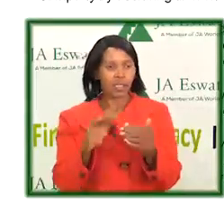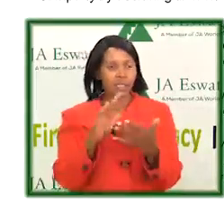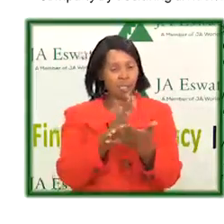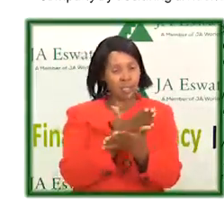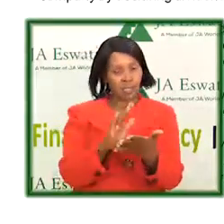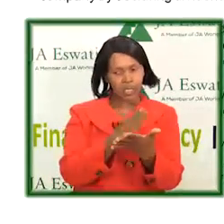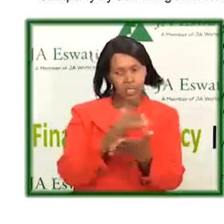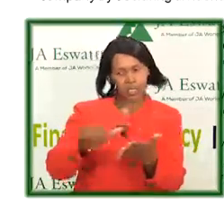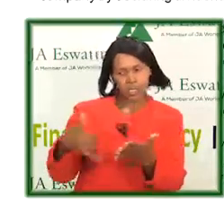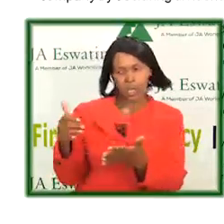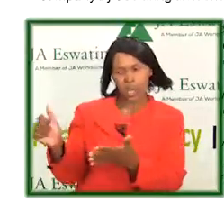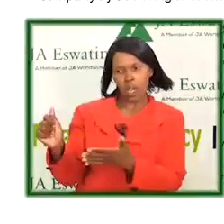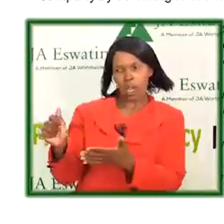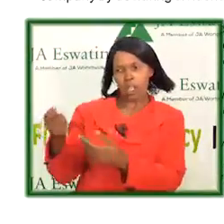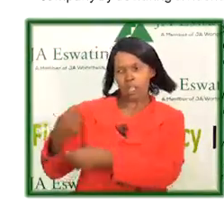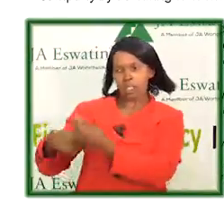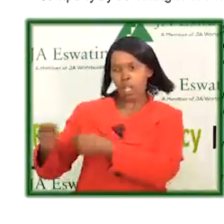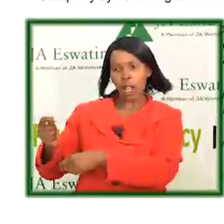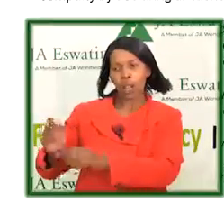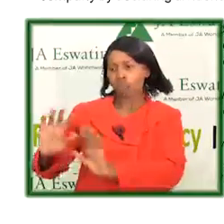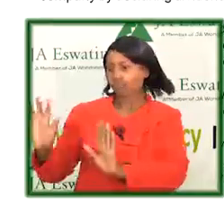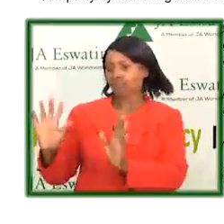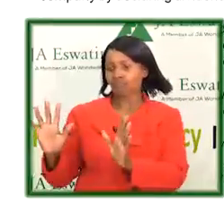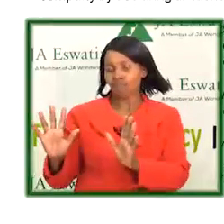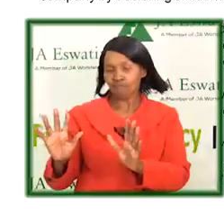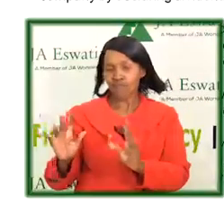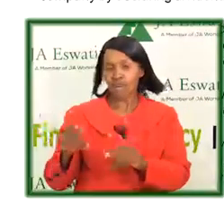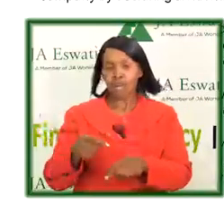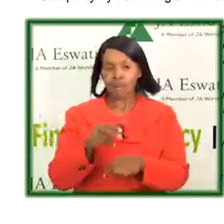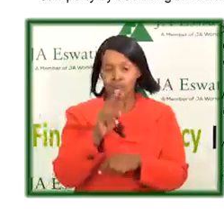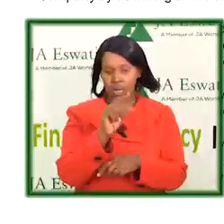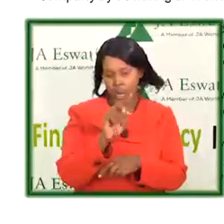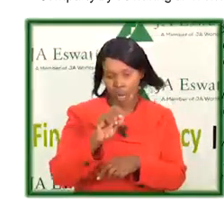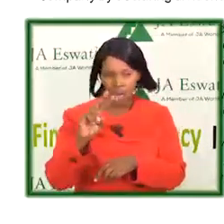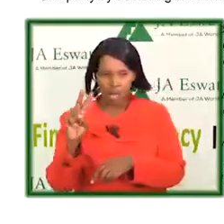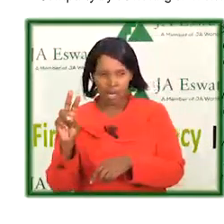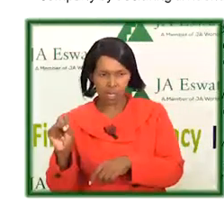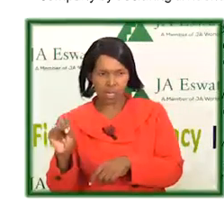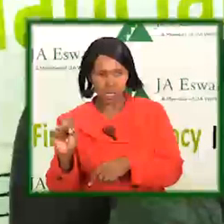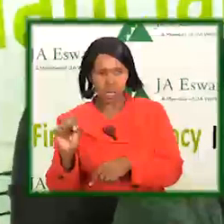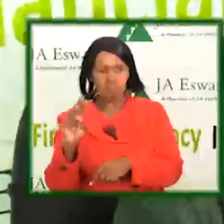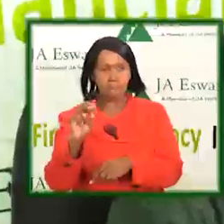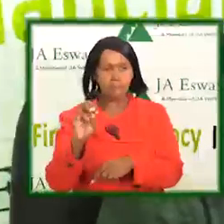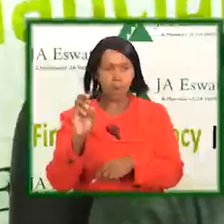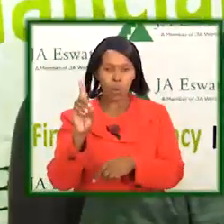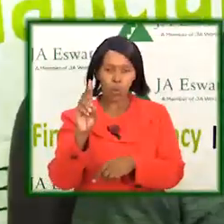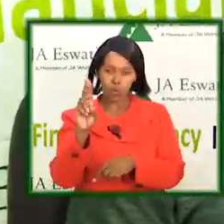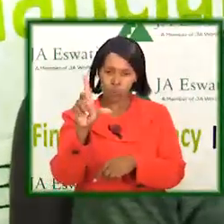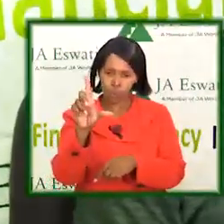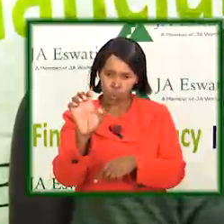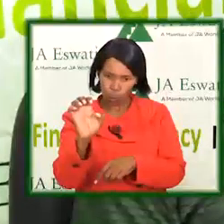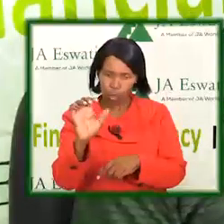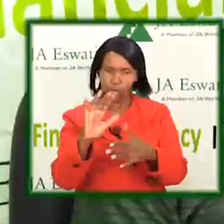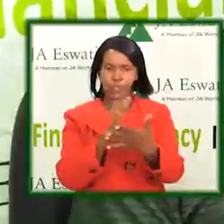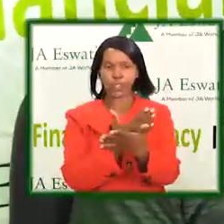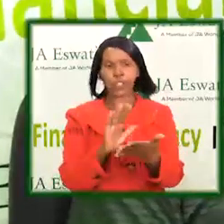members. The shares that are not sold to JA company members are called non-voting shares, as these people will not have a say